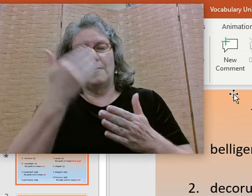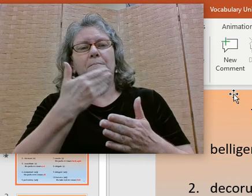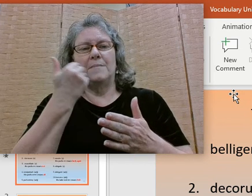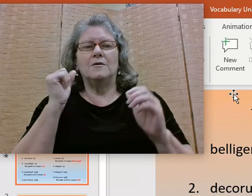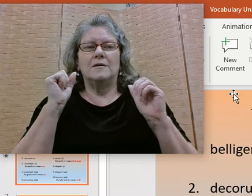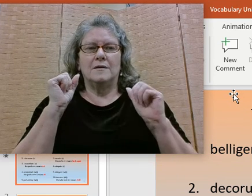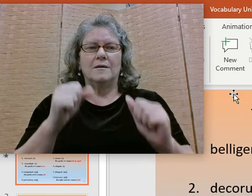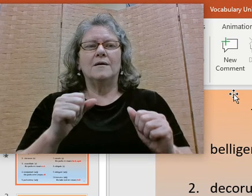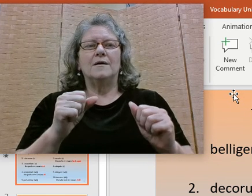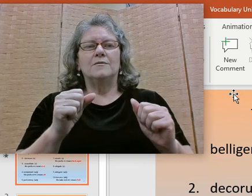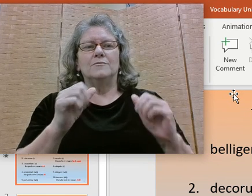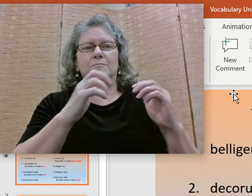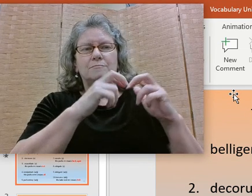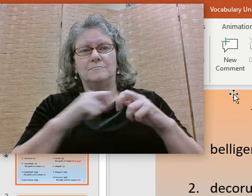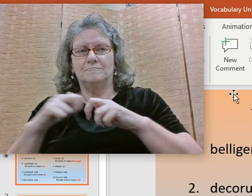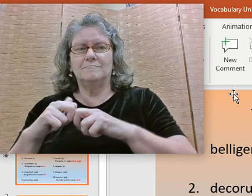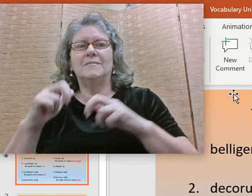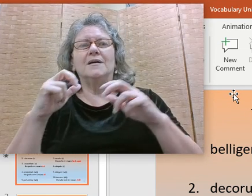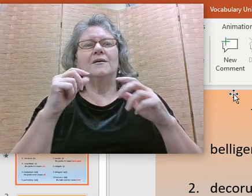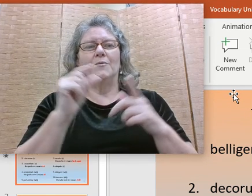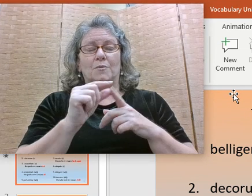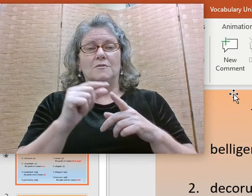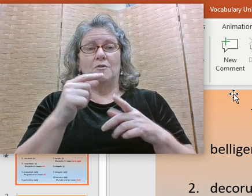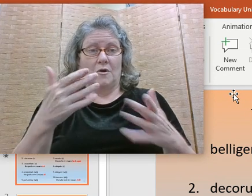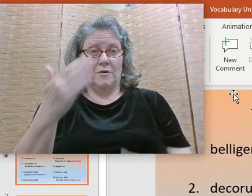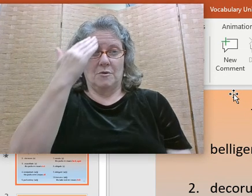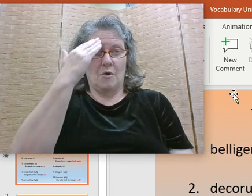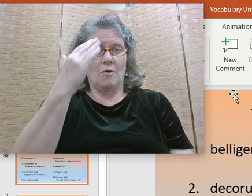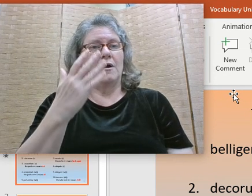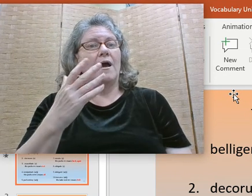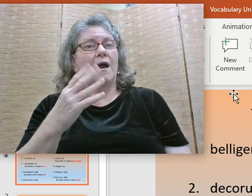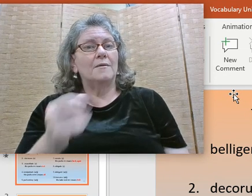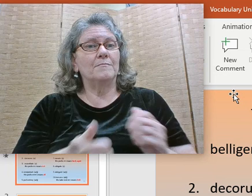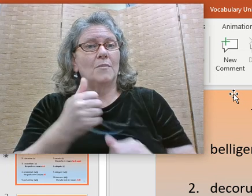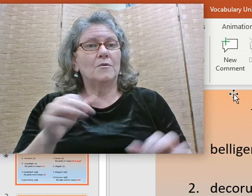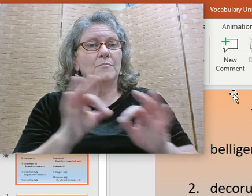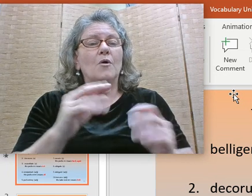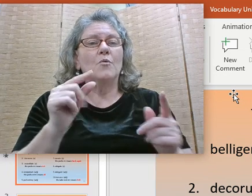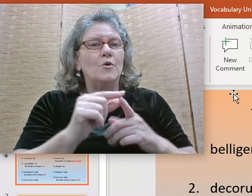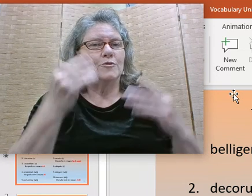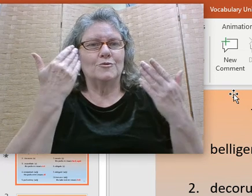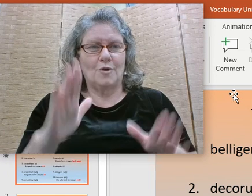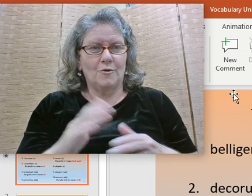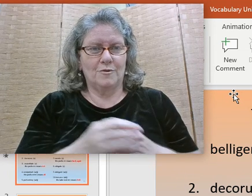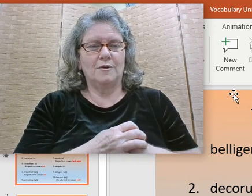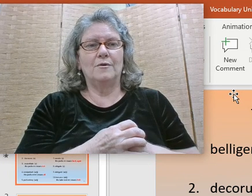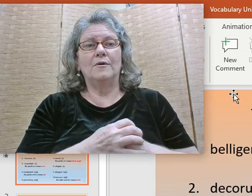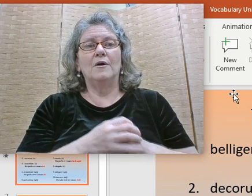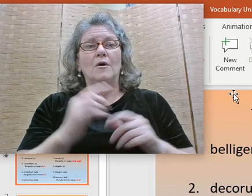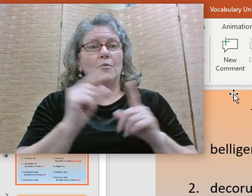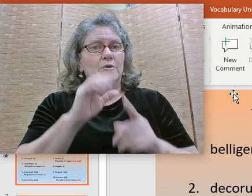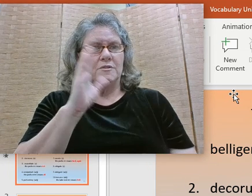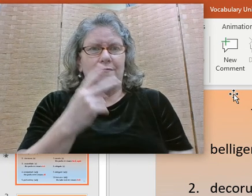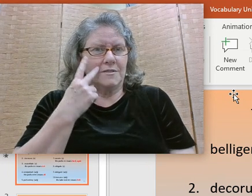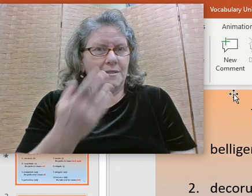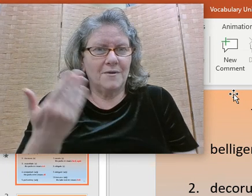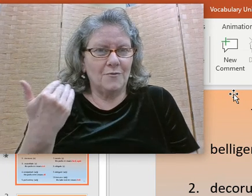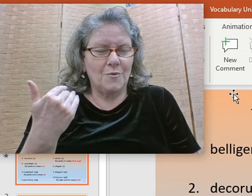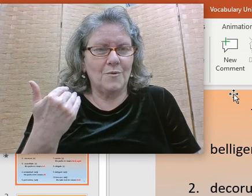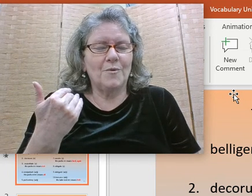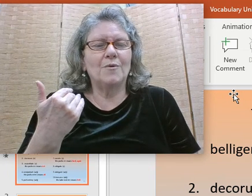are to break down and analyze words that you know, but also most importantly, words that you don't know, unfamiliar words that you've never seen